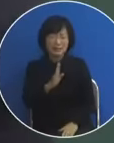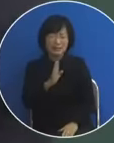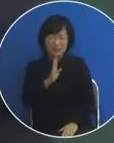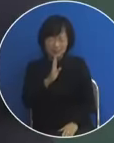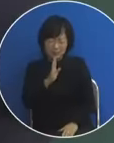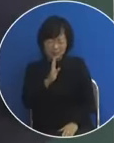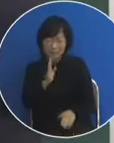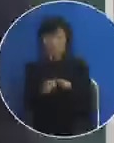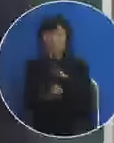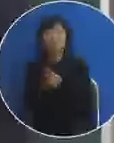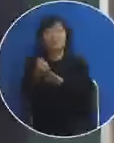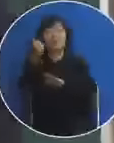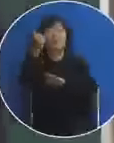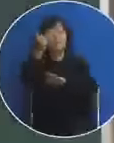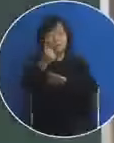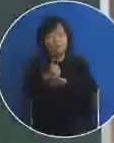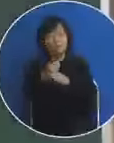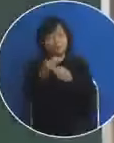true success?